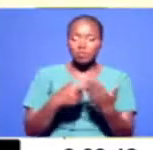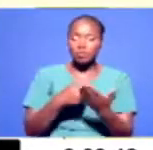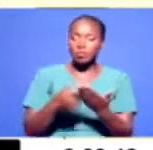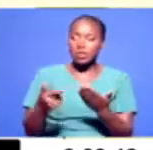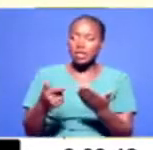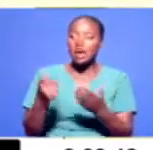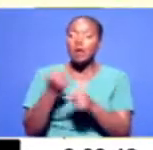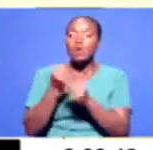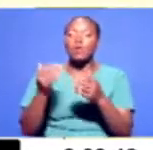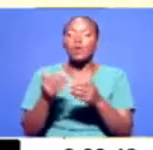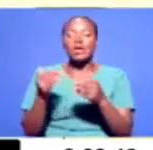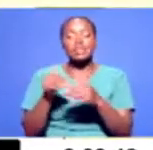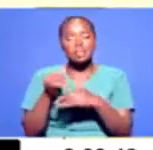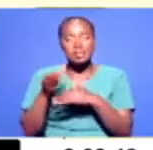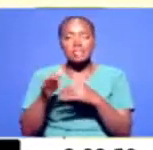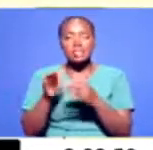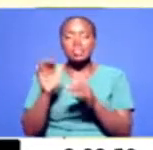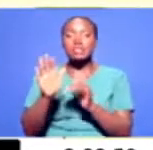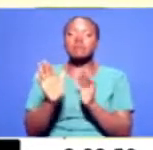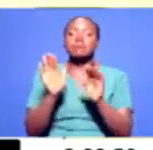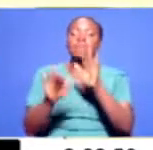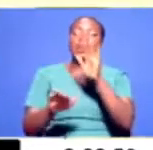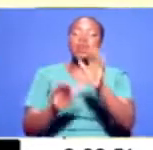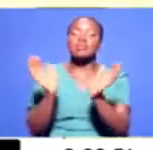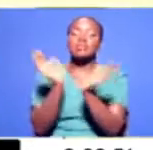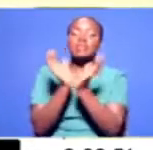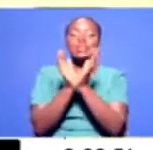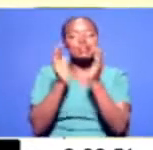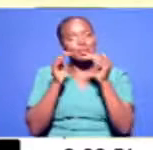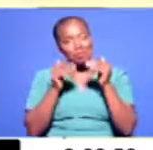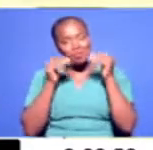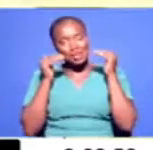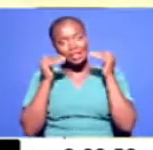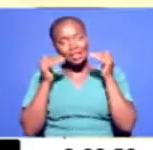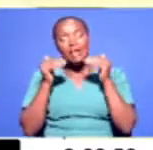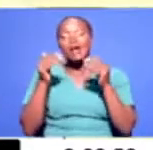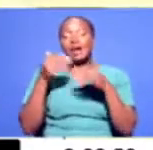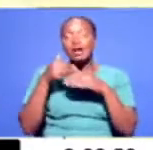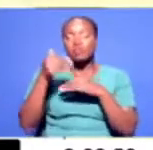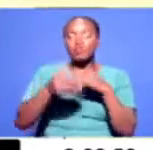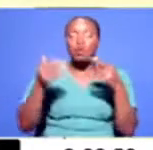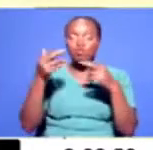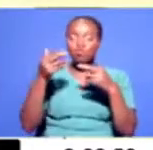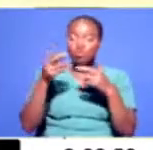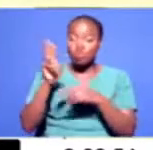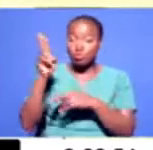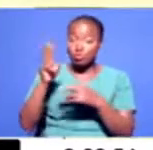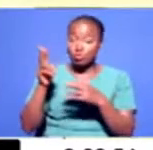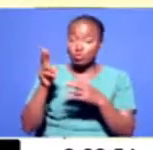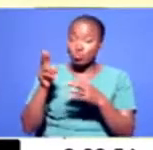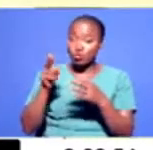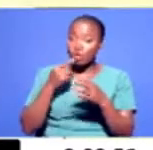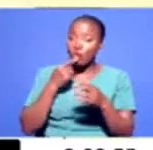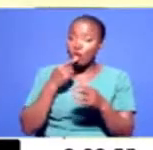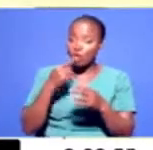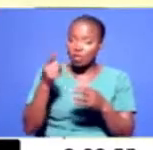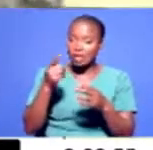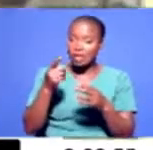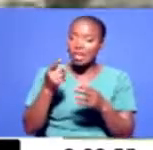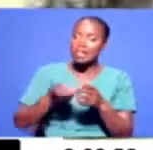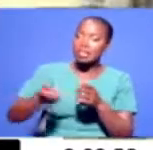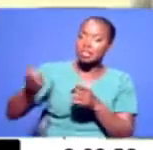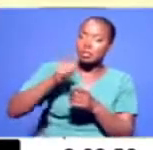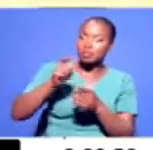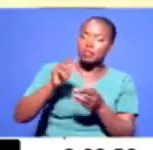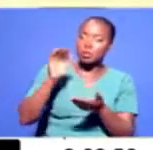Stadium following the announcement by President Uhuru Kenyatta on the increment of the minimum wage. The announcement coming at a time